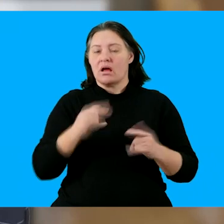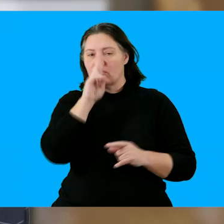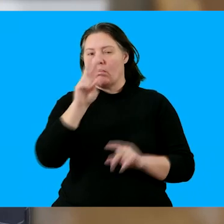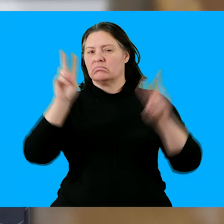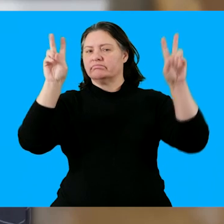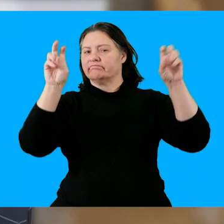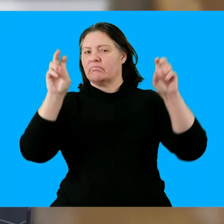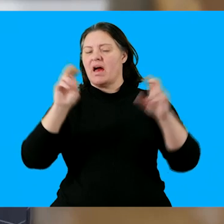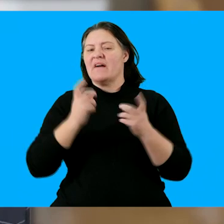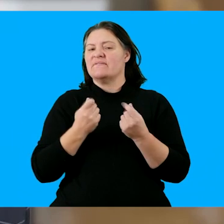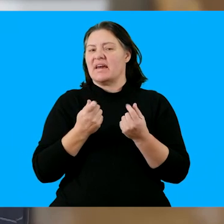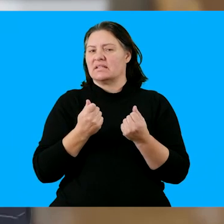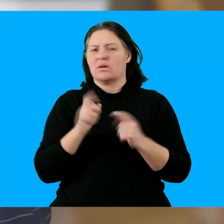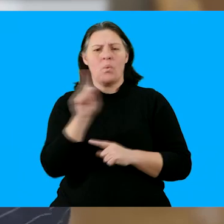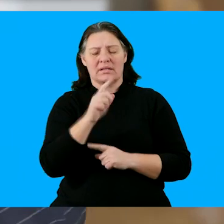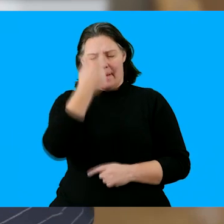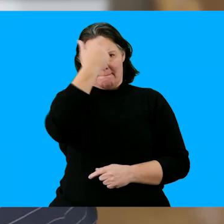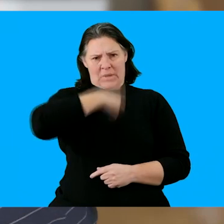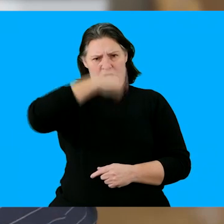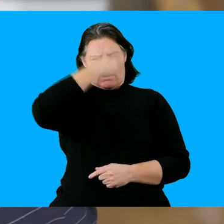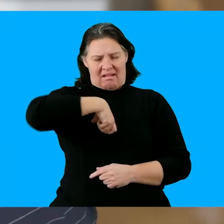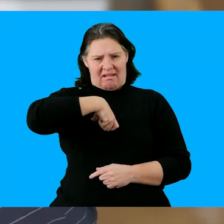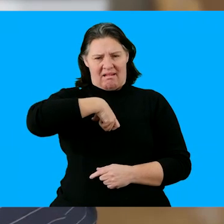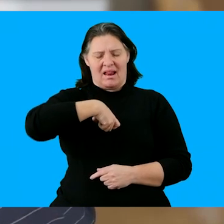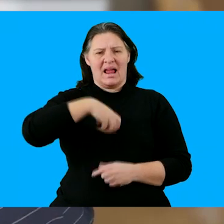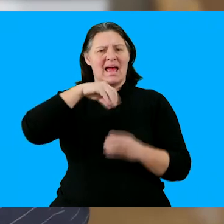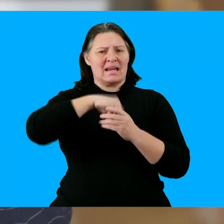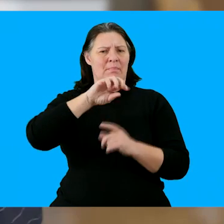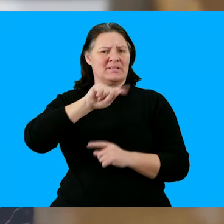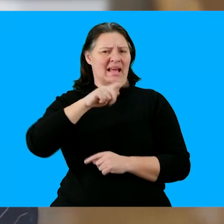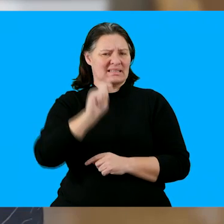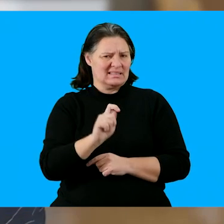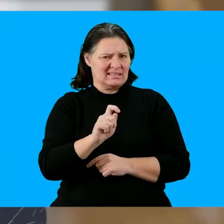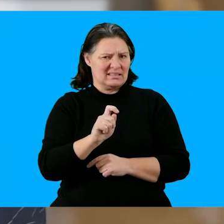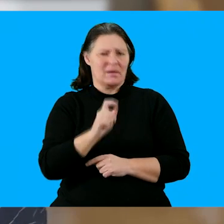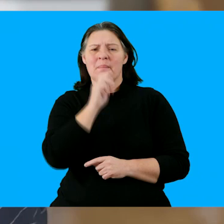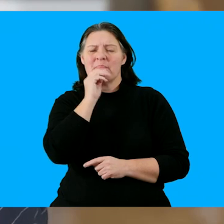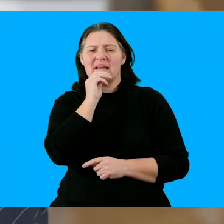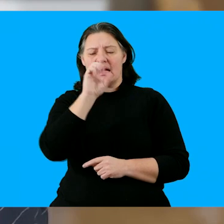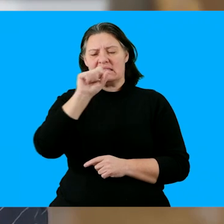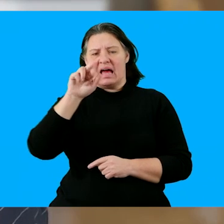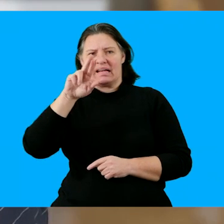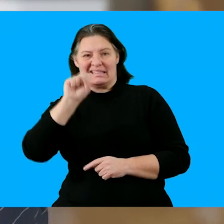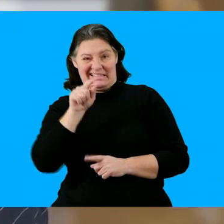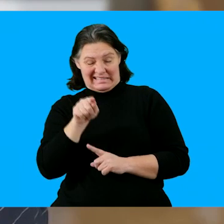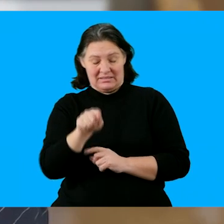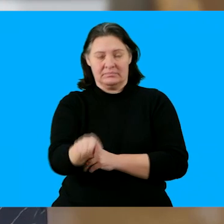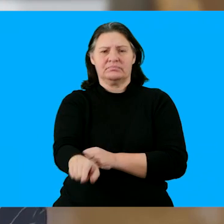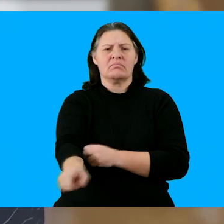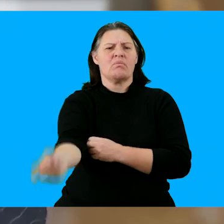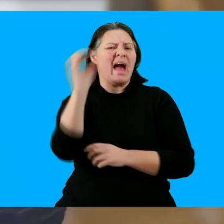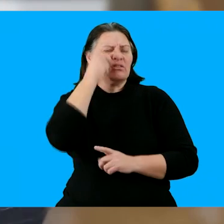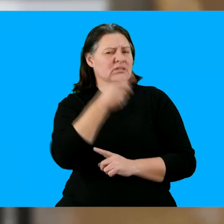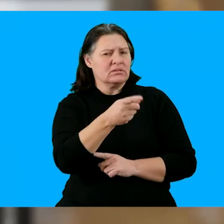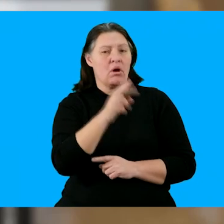topic of finance, but more specifically at personal income tax. Now, let me quickly share something interesting with you. Did